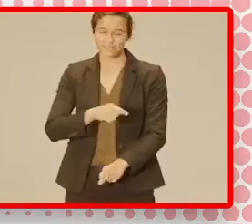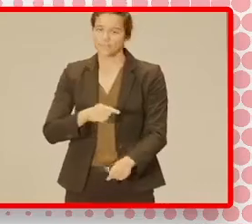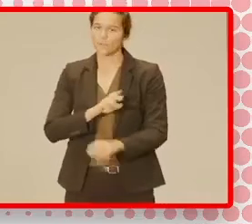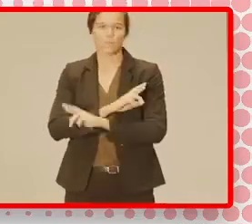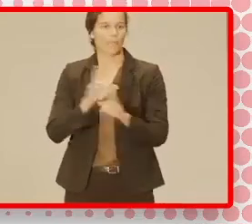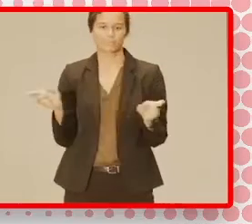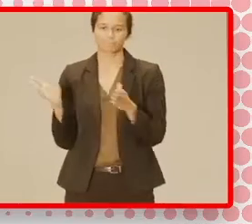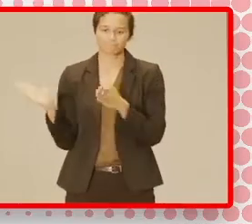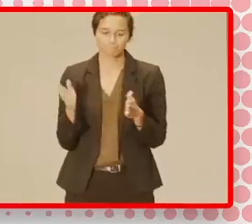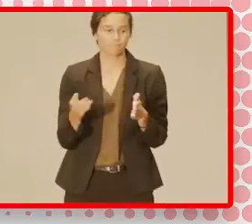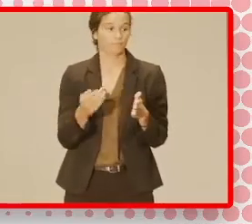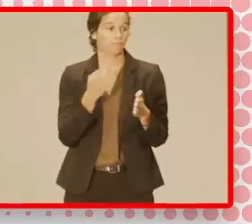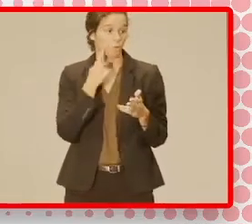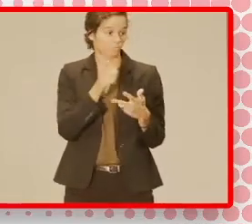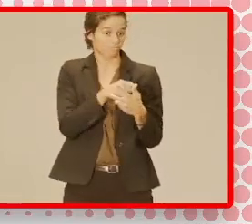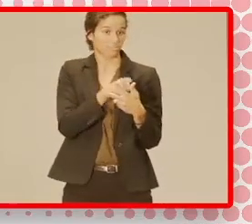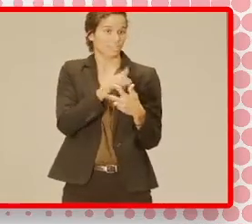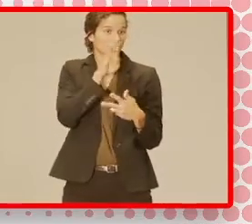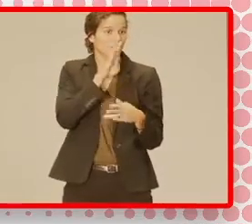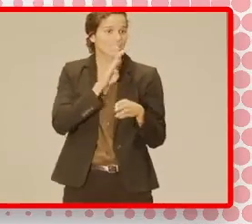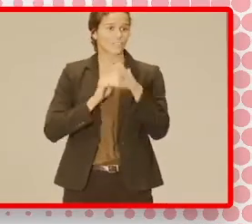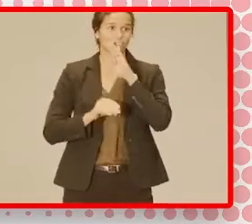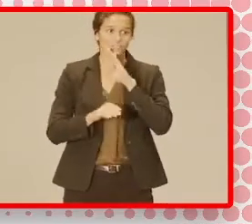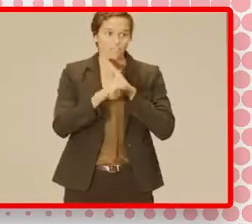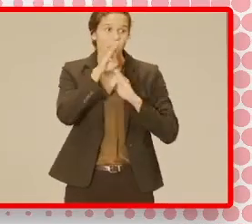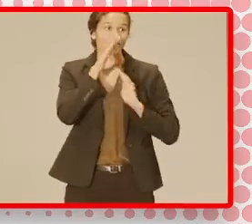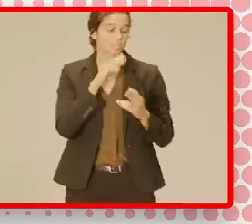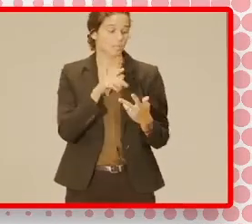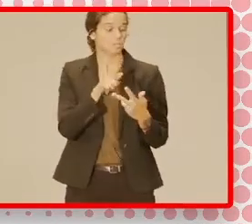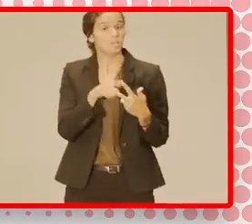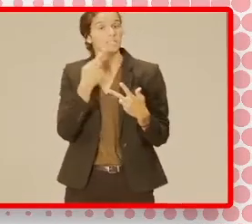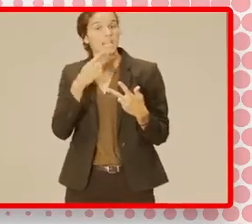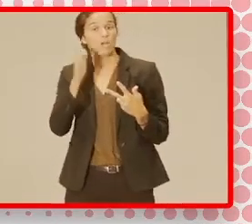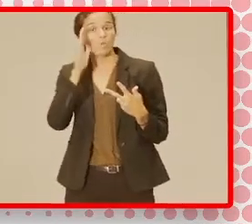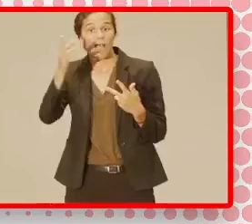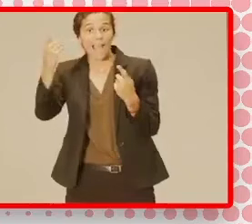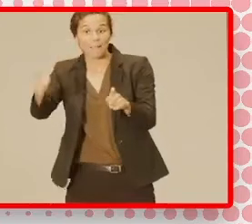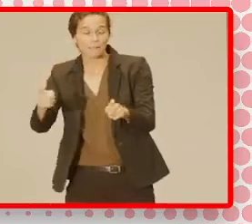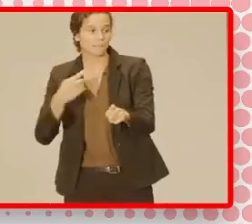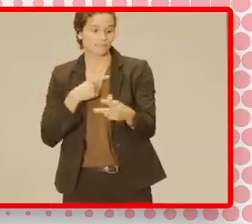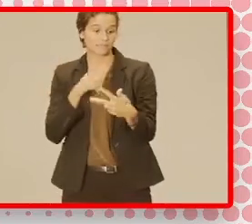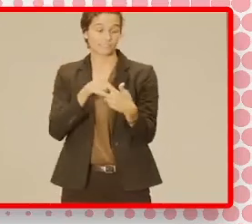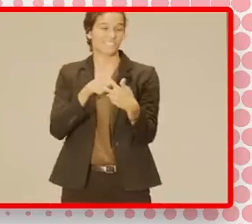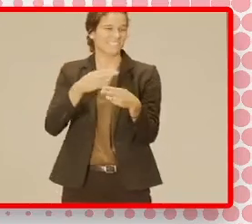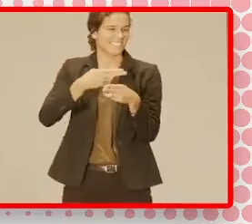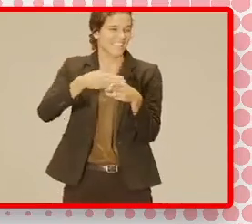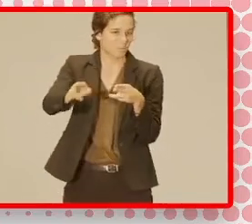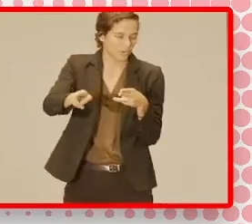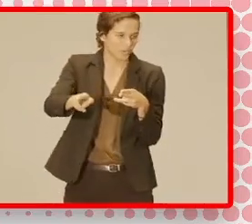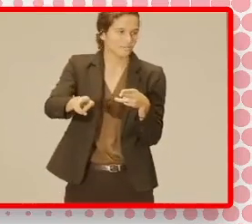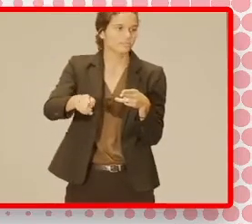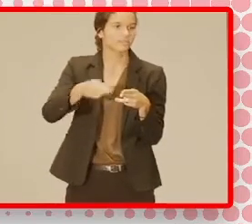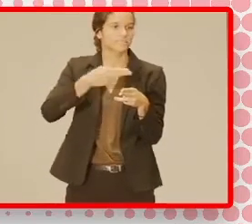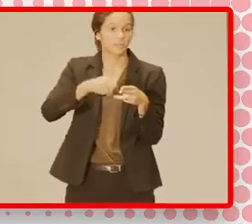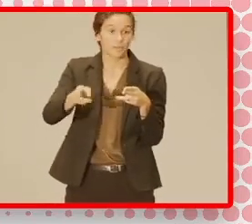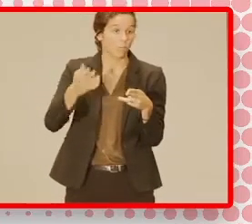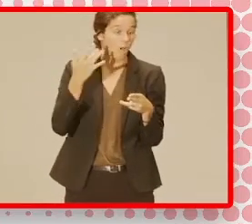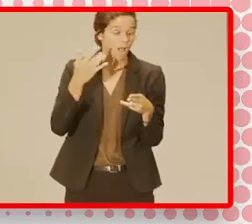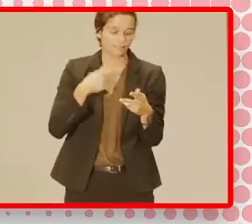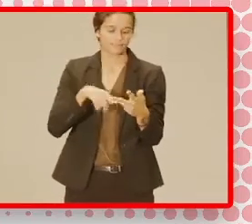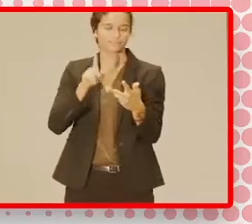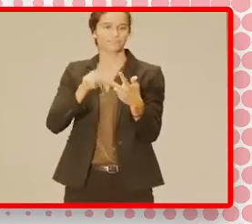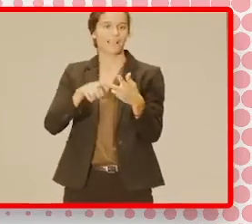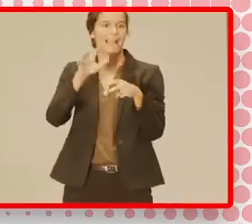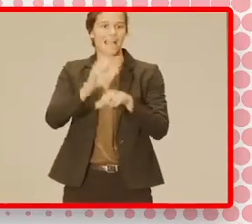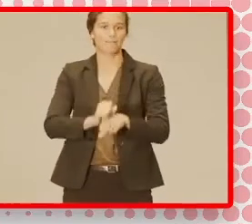have to get through that. You're going to start to experience success, but success is only temporary until it becomes a habit. And a habit takes a long